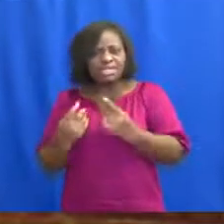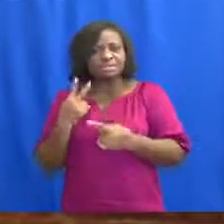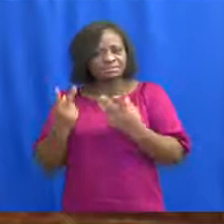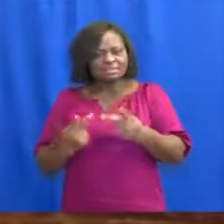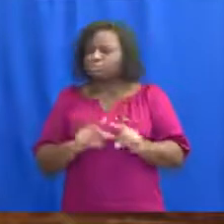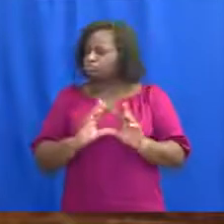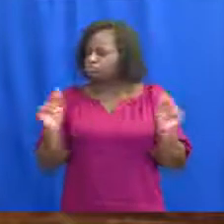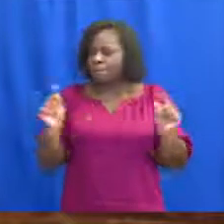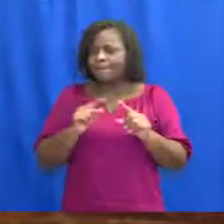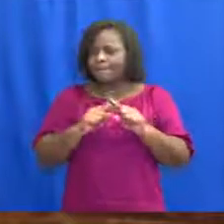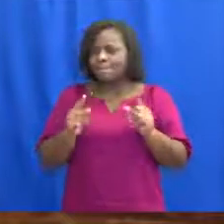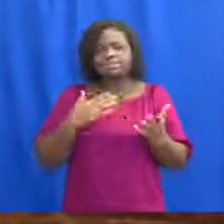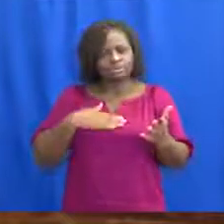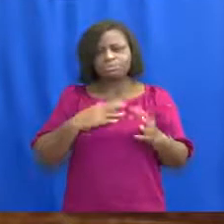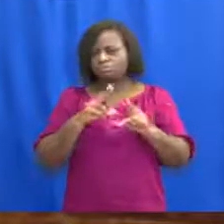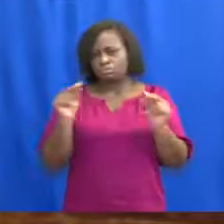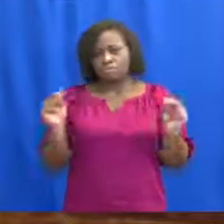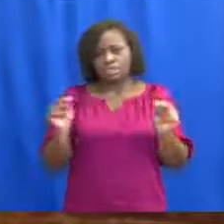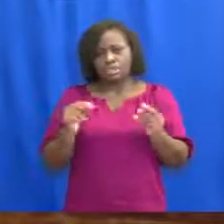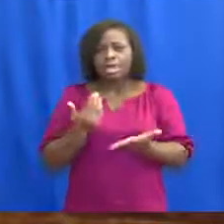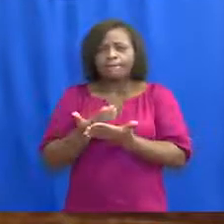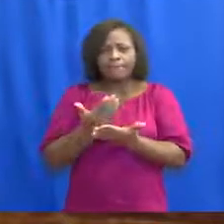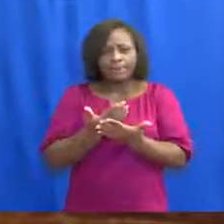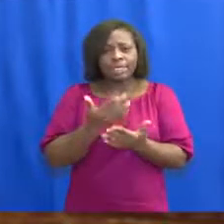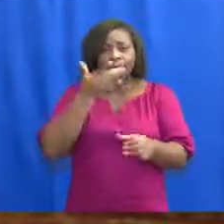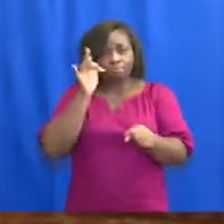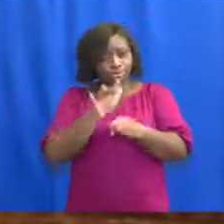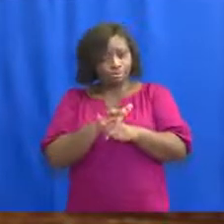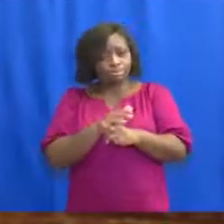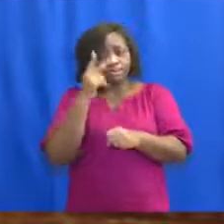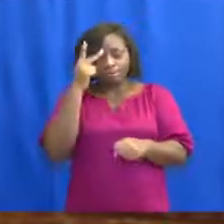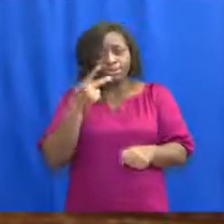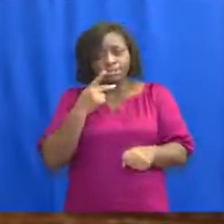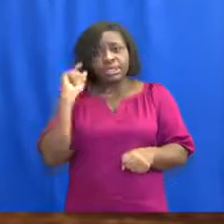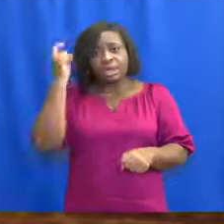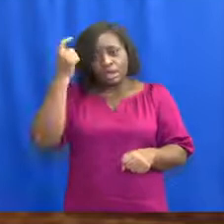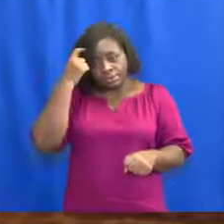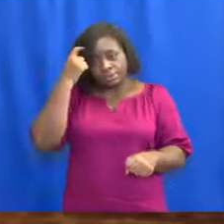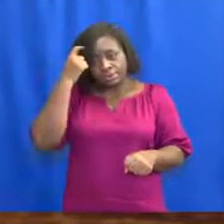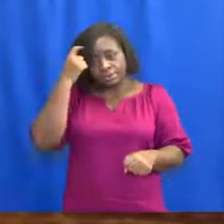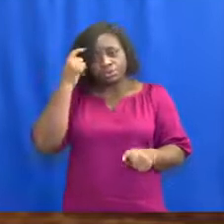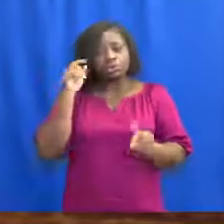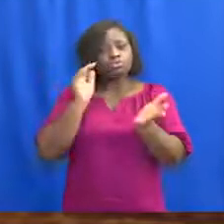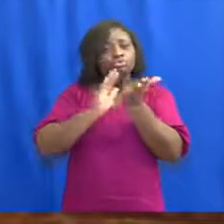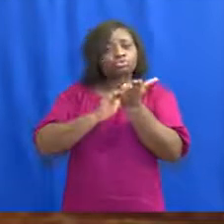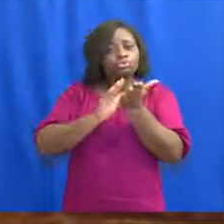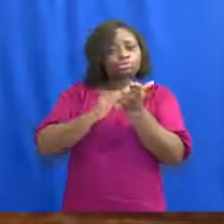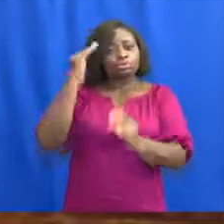eye mayama no. Na me sha wo for bo. Say aban school for penny